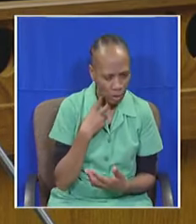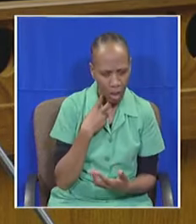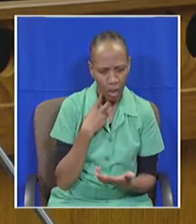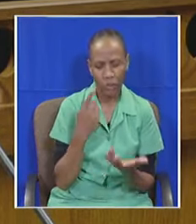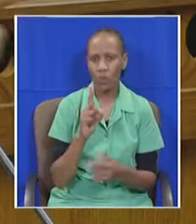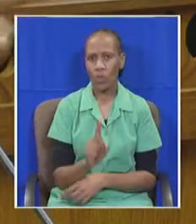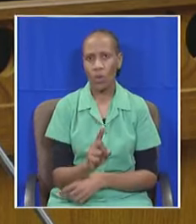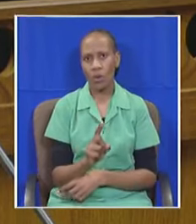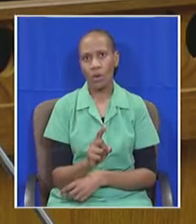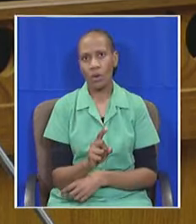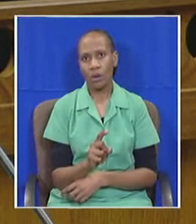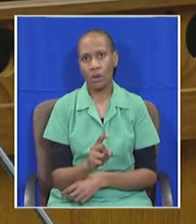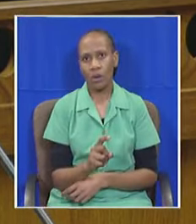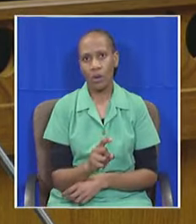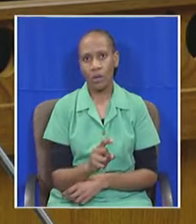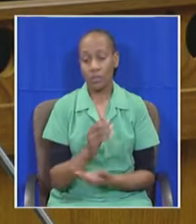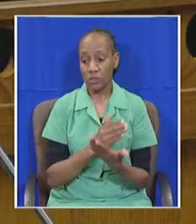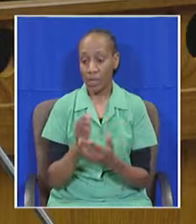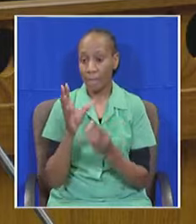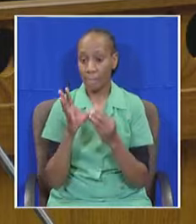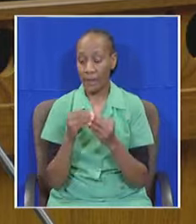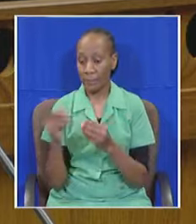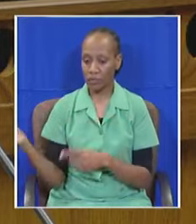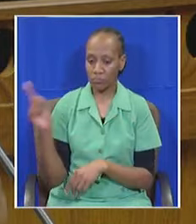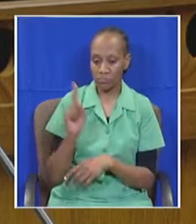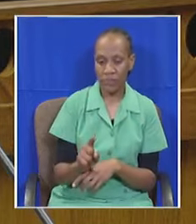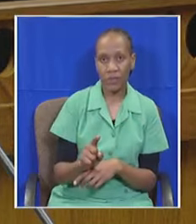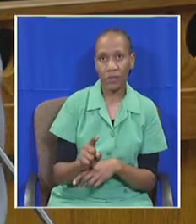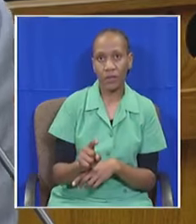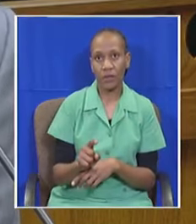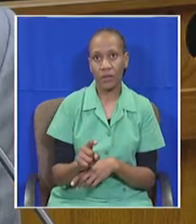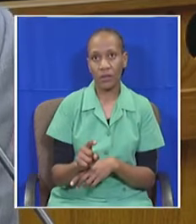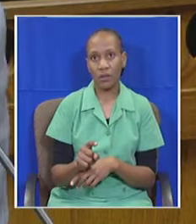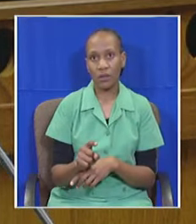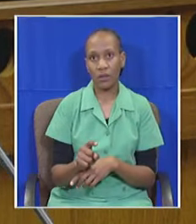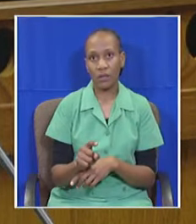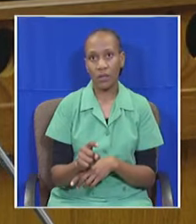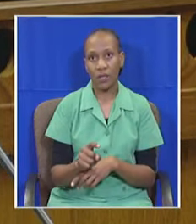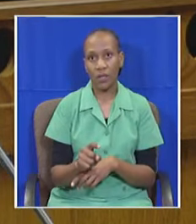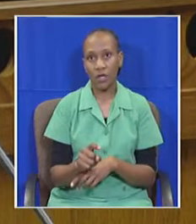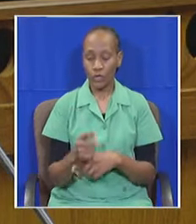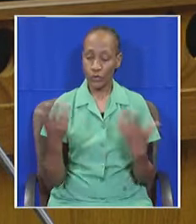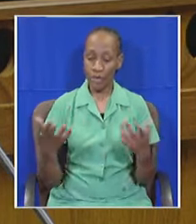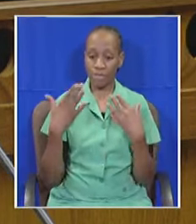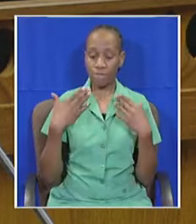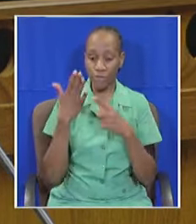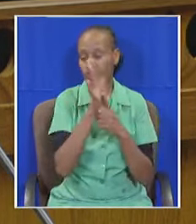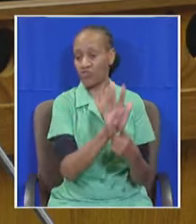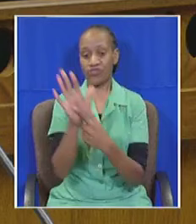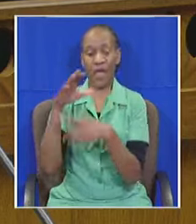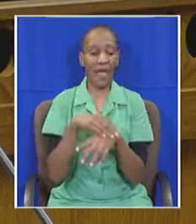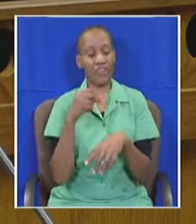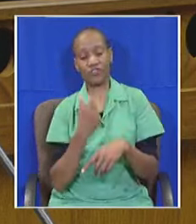what is sad is that those who came here, Honorable Butwa, drunk in her ageism, drunk in only